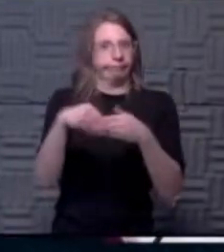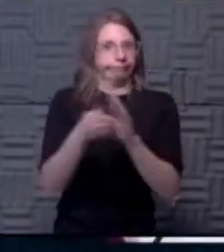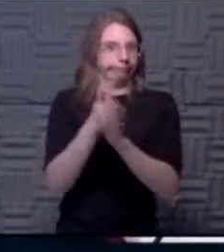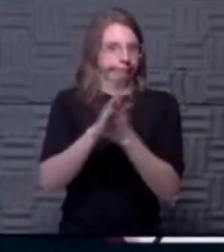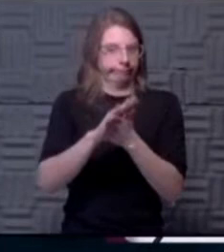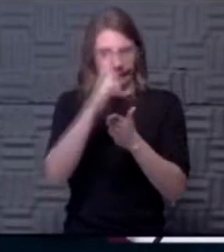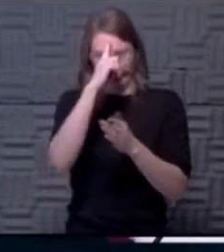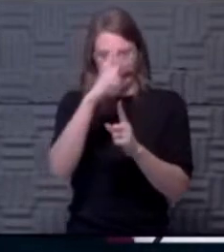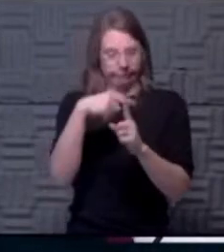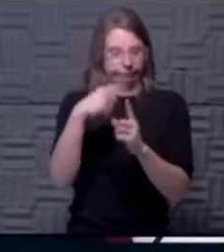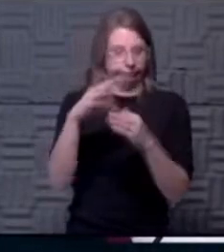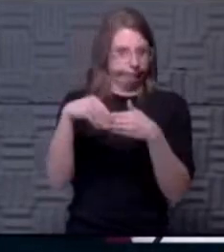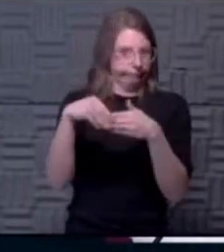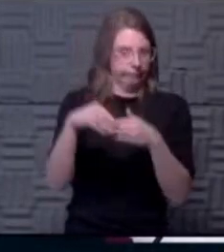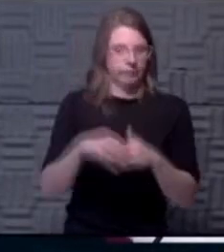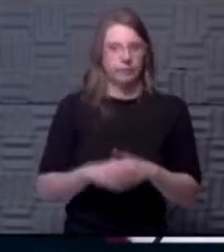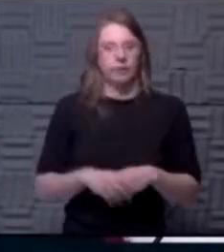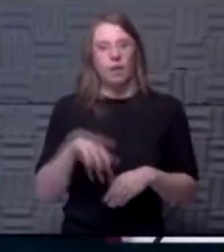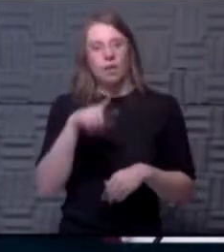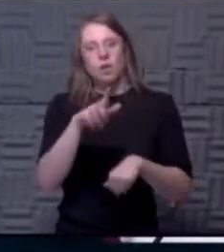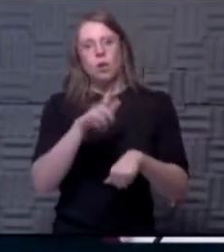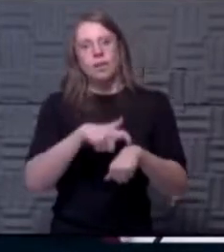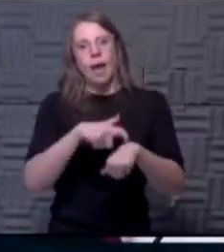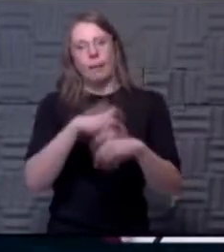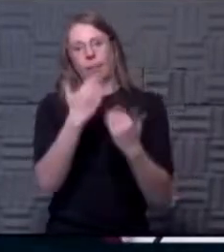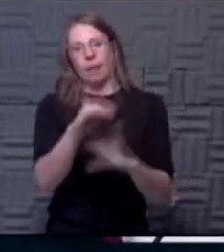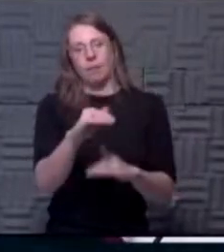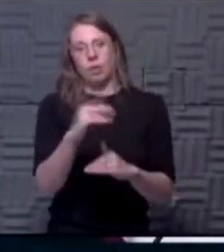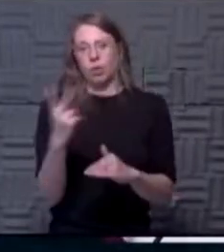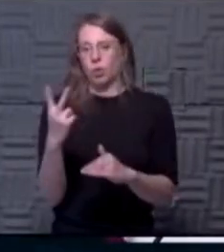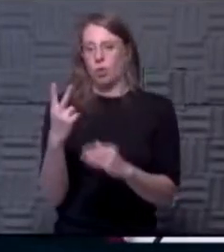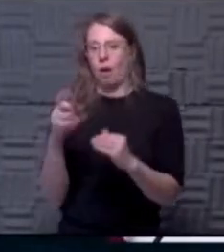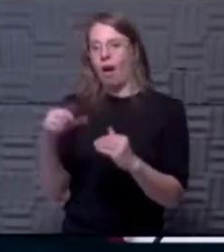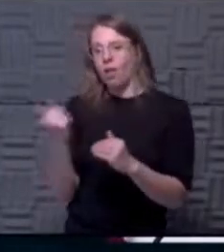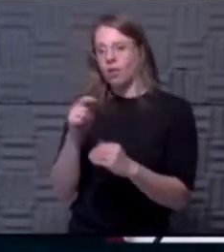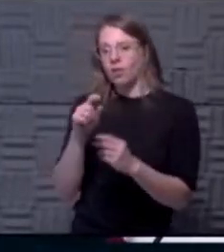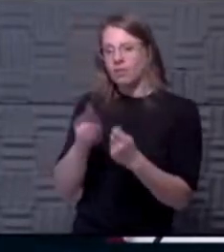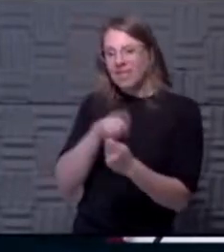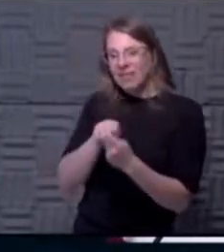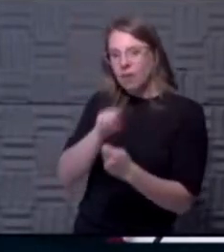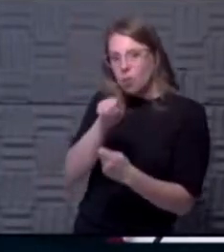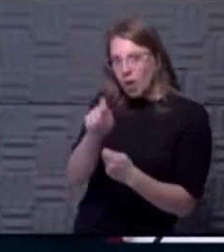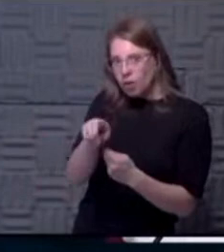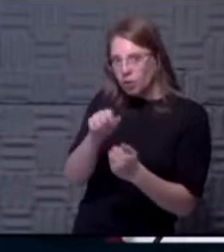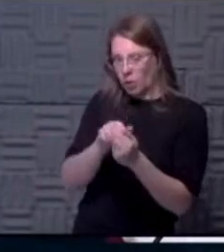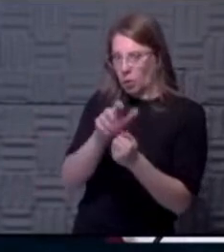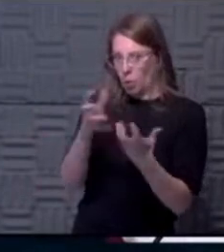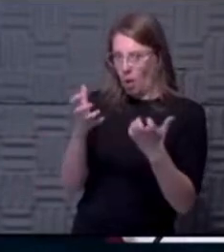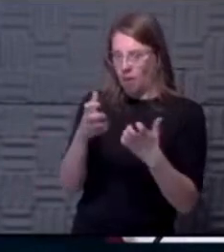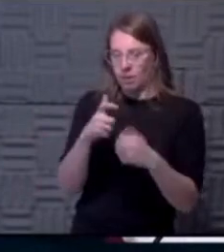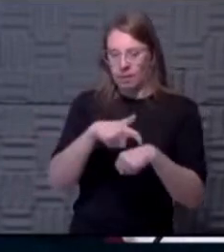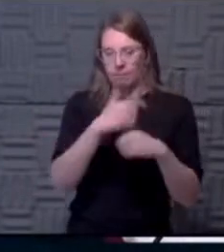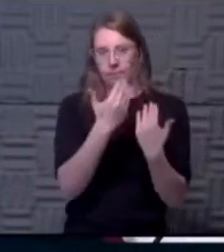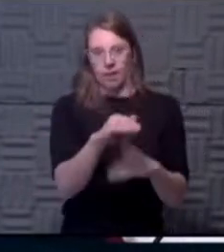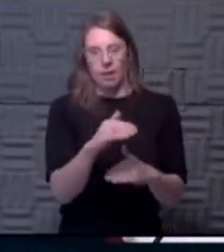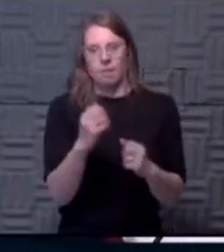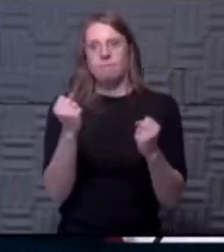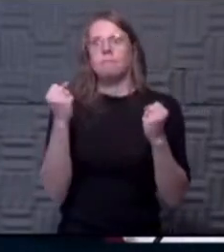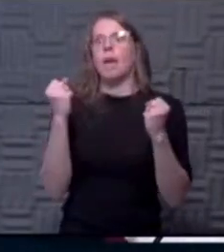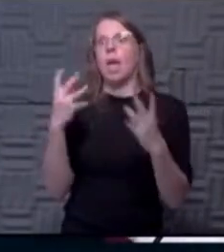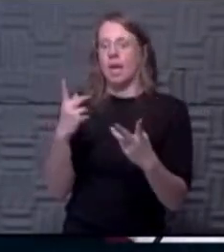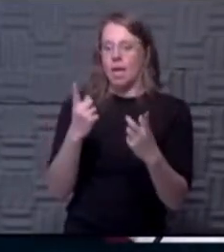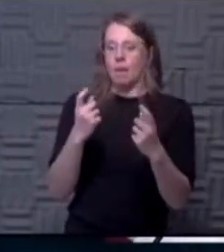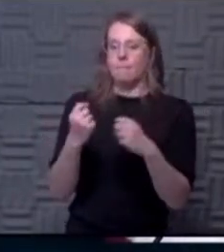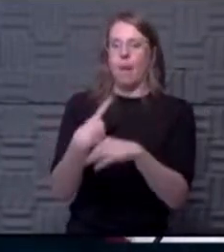You know, I know you have a limited amount of time this morning. There are two other specific questions I want to get to with you. Number one. And there's a ton